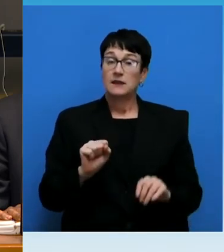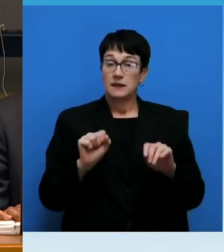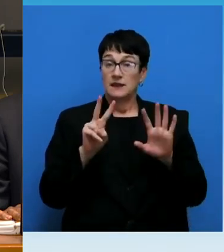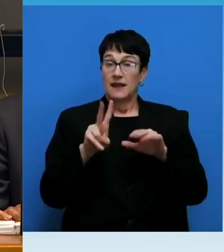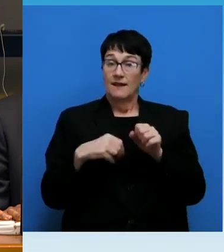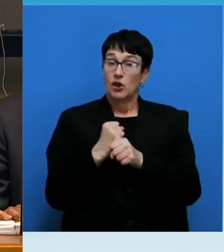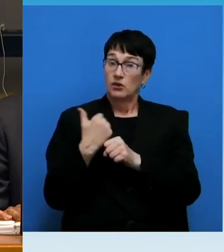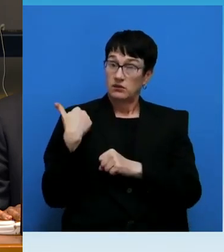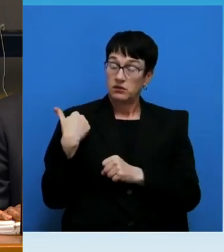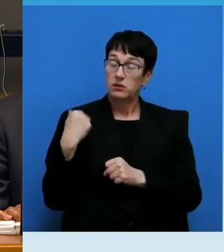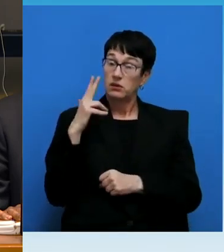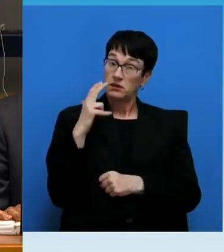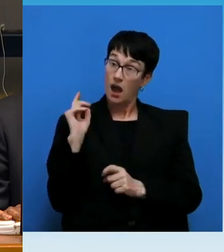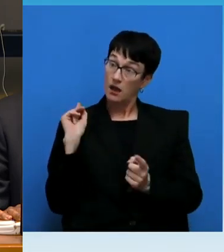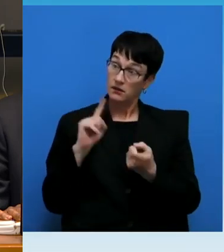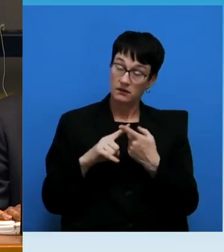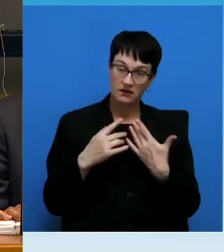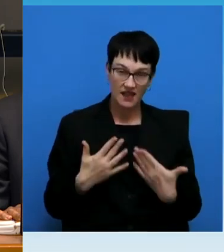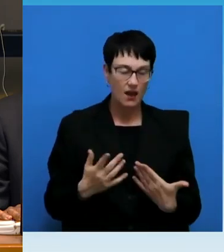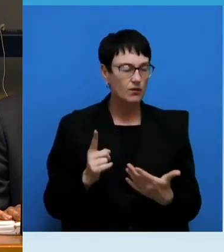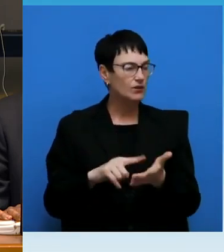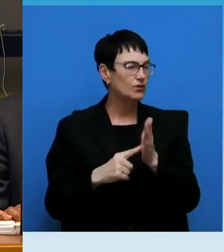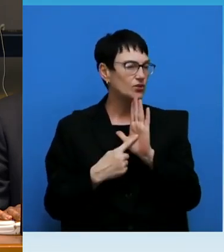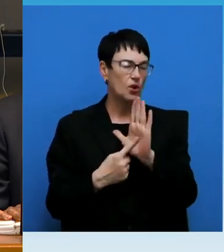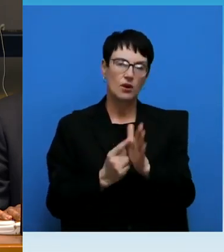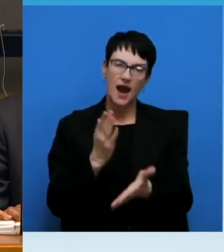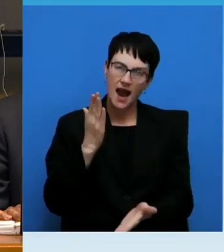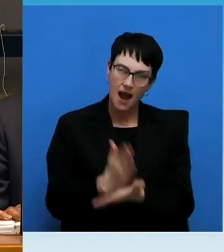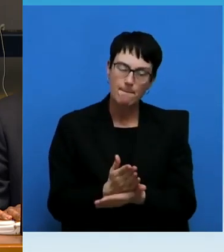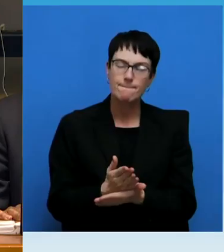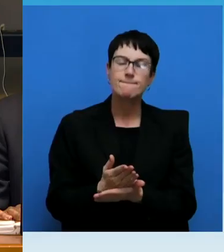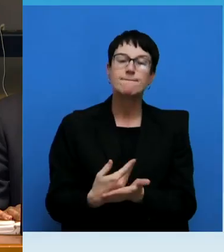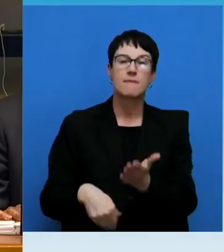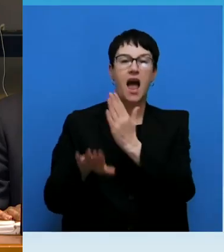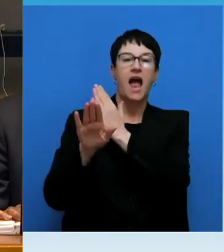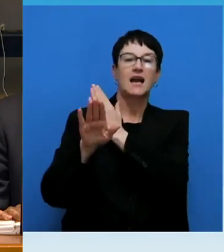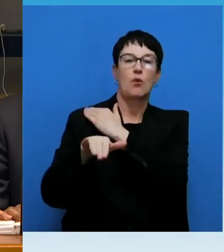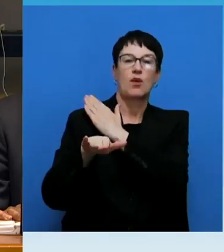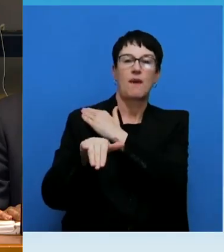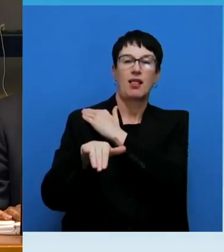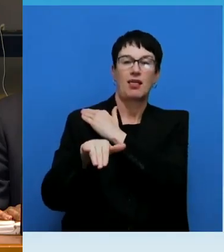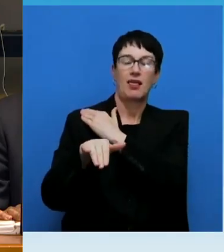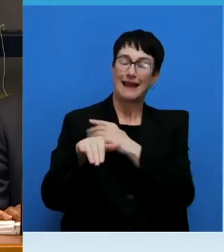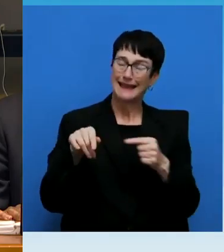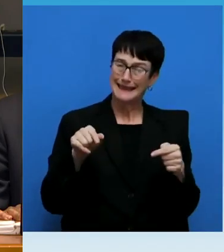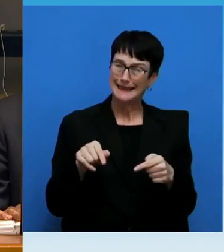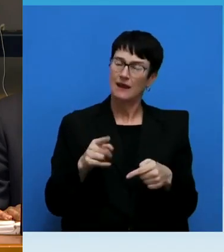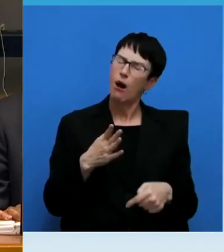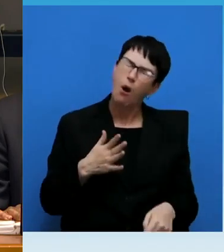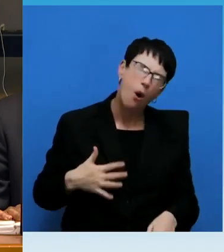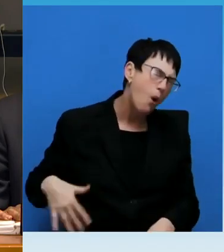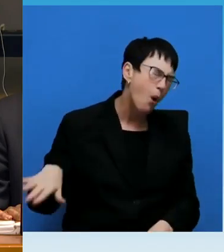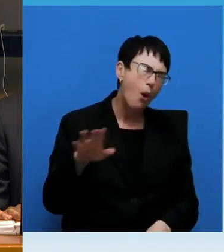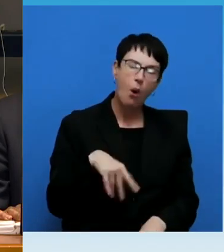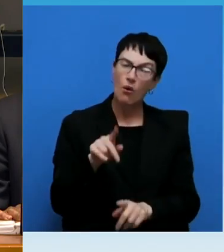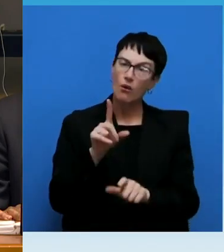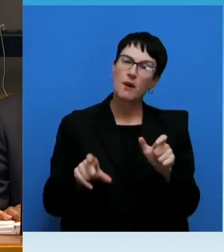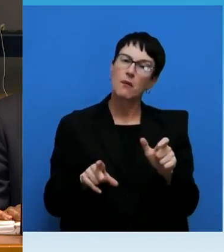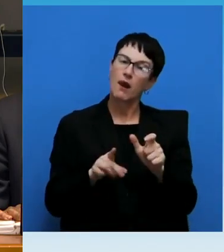to accountability. Real progress follows, and this is one of the achievements of the UN